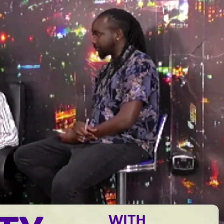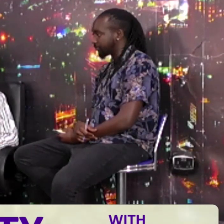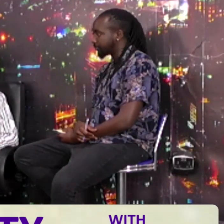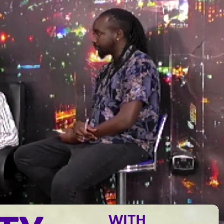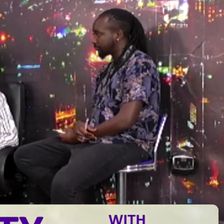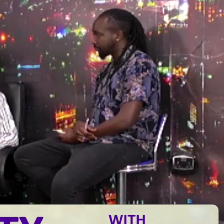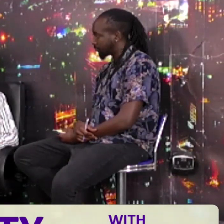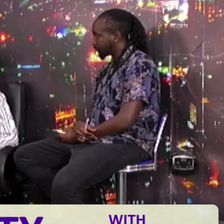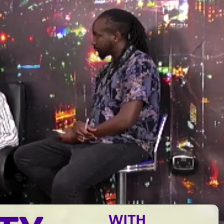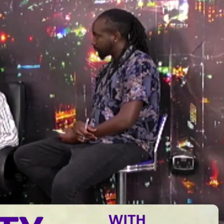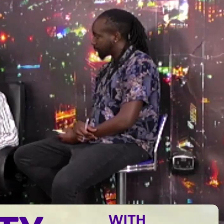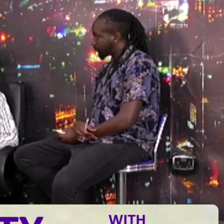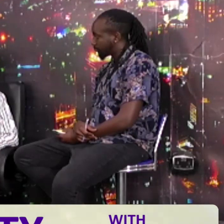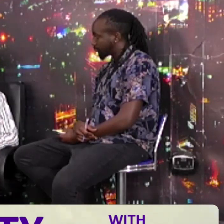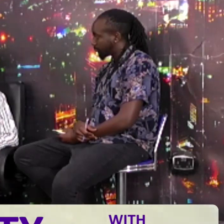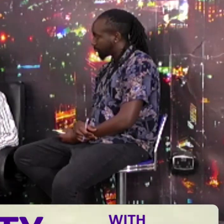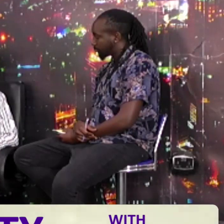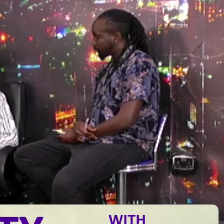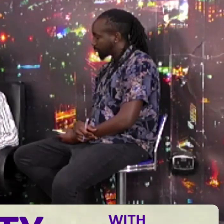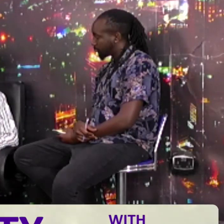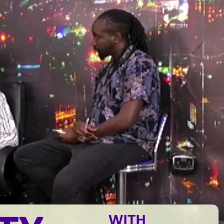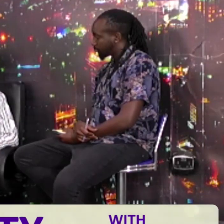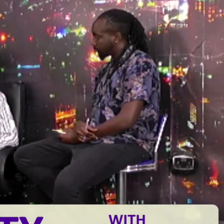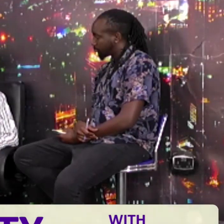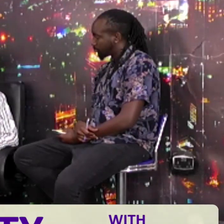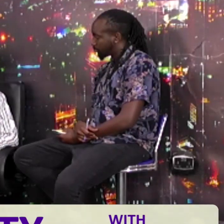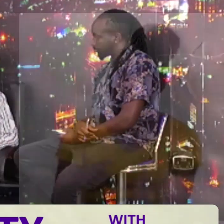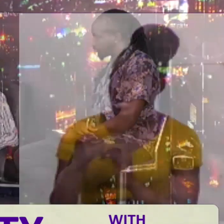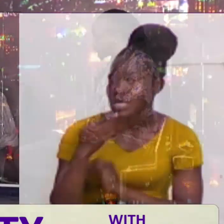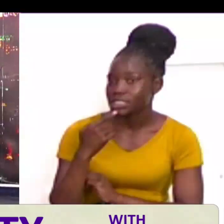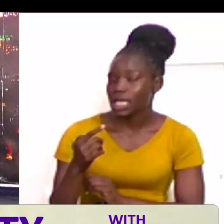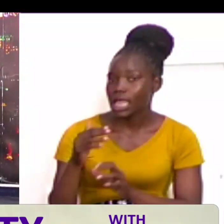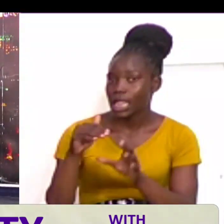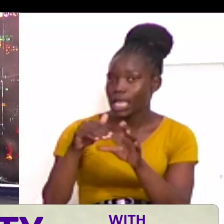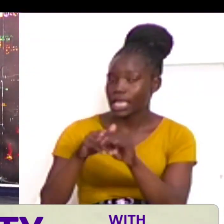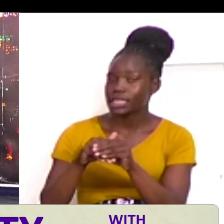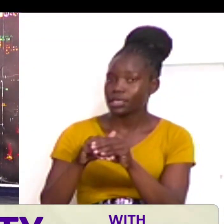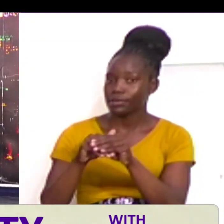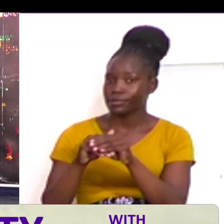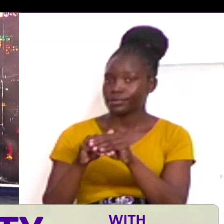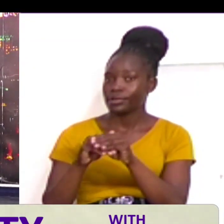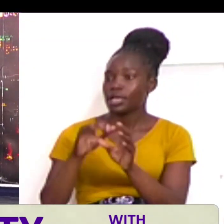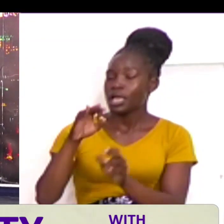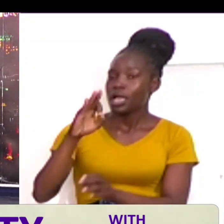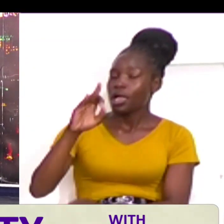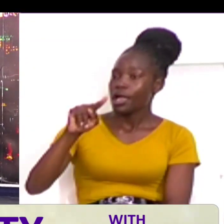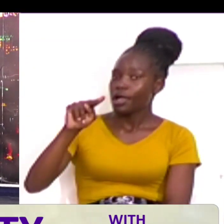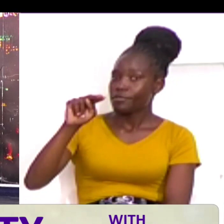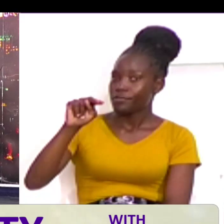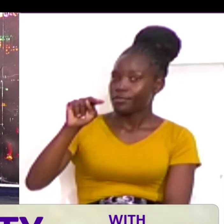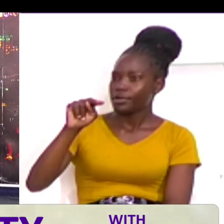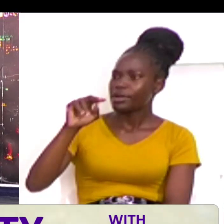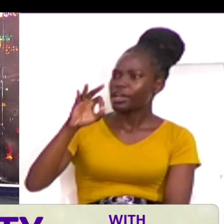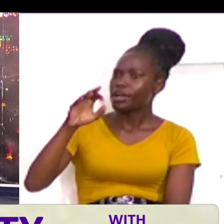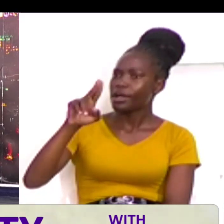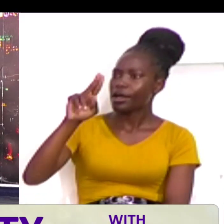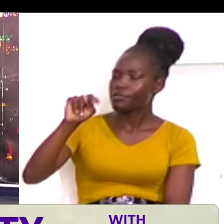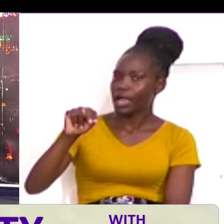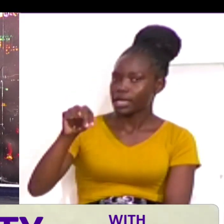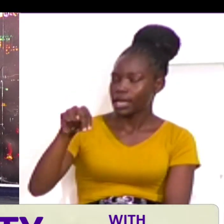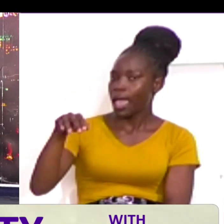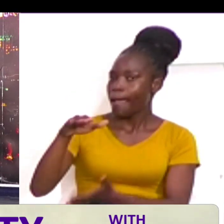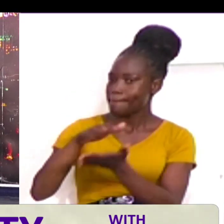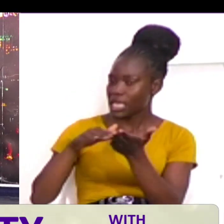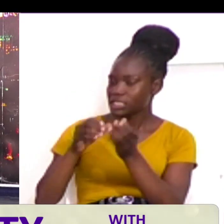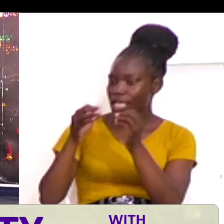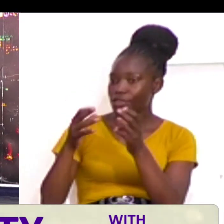coaches. So right. What do you say about that? What I will say, in the fan base, Liverpool, if you see